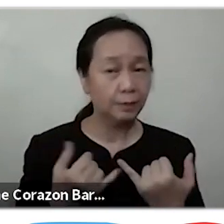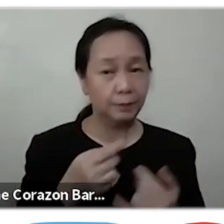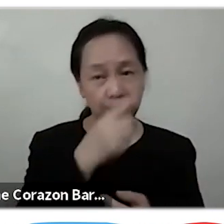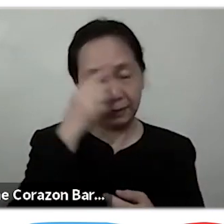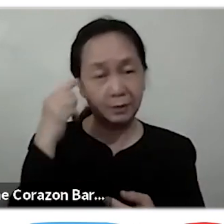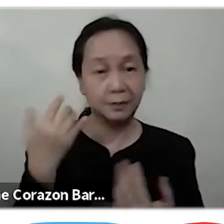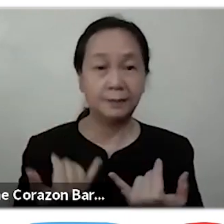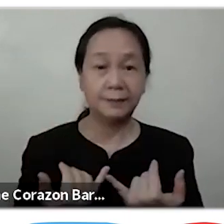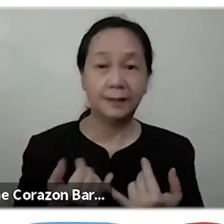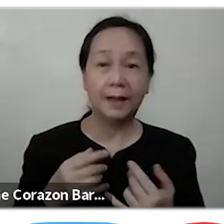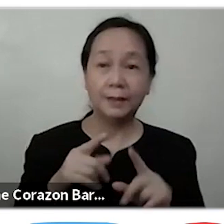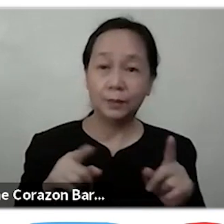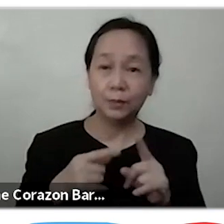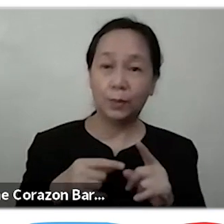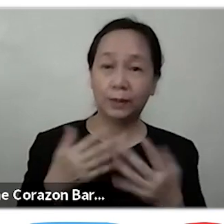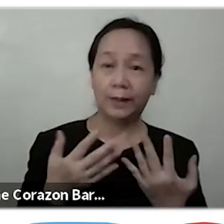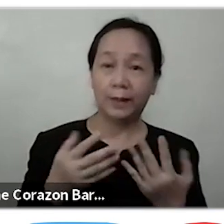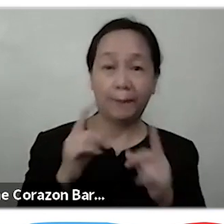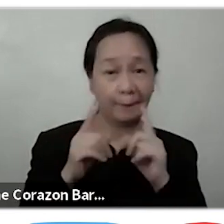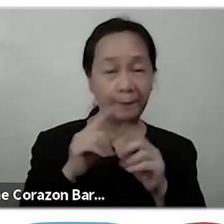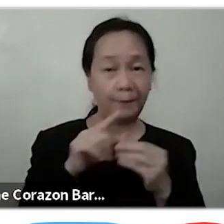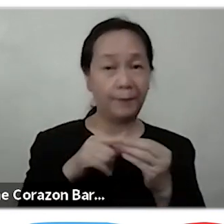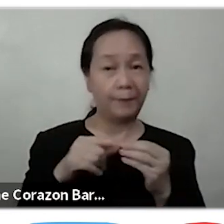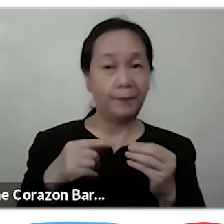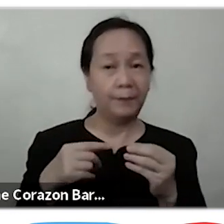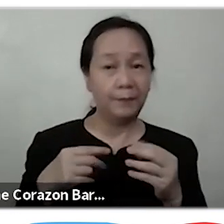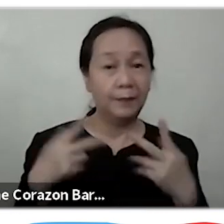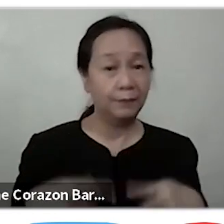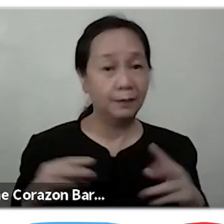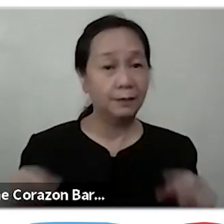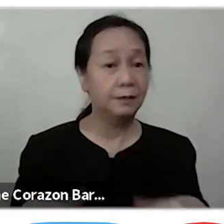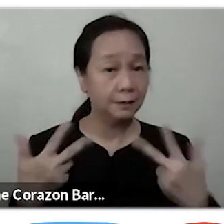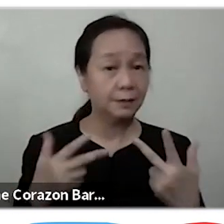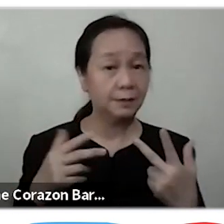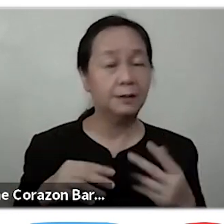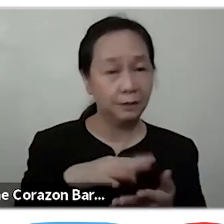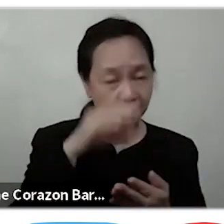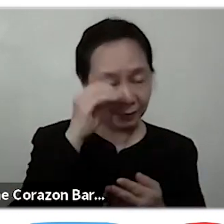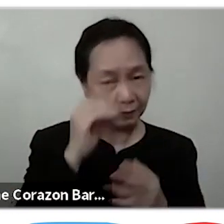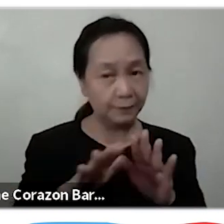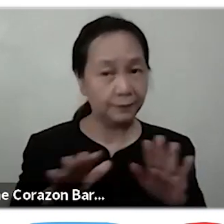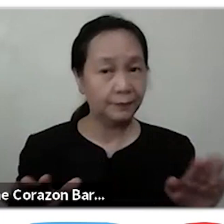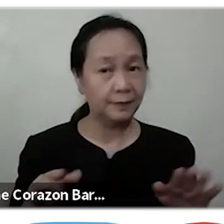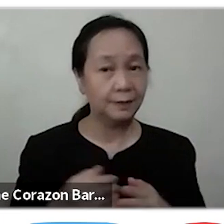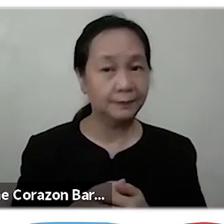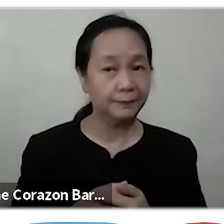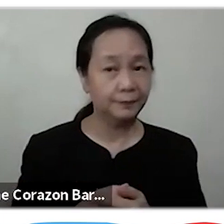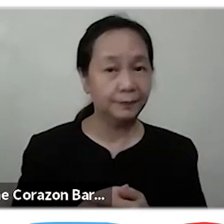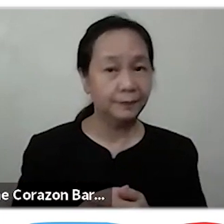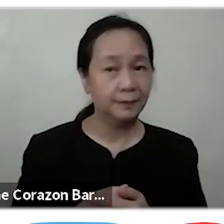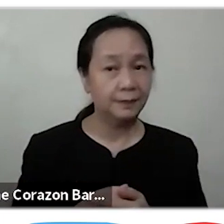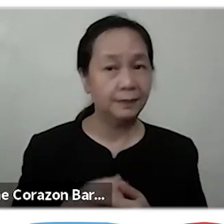because as we are talking about digital advocacy, digital learning of children, I think that is one of